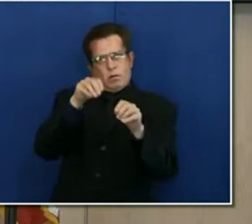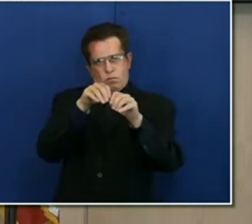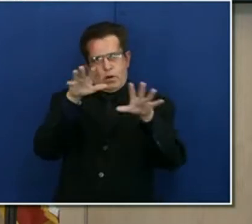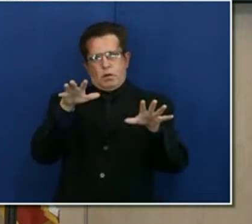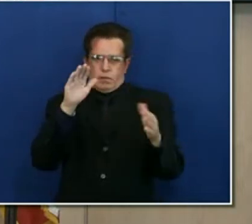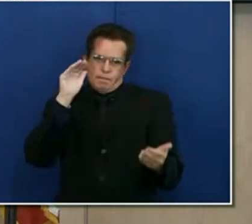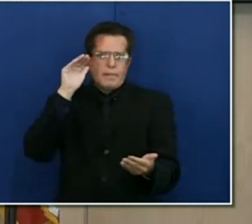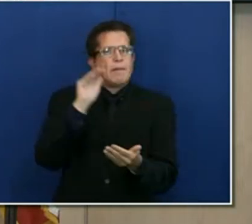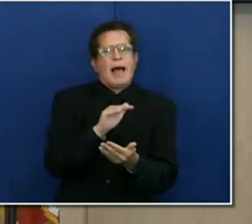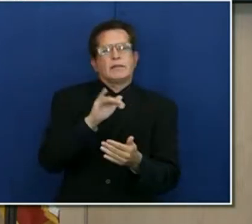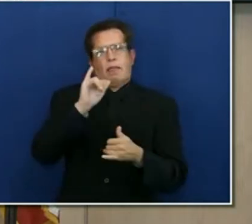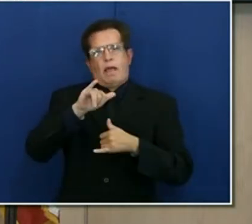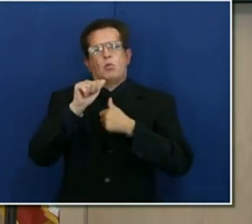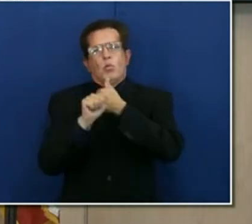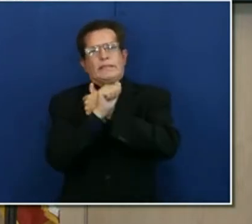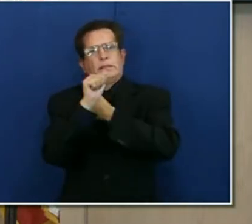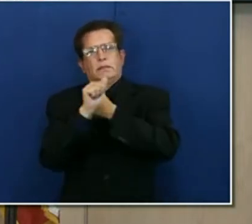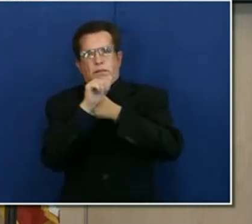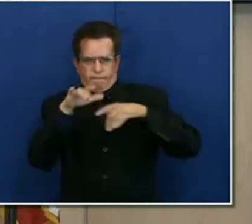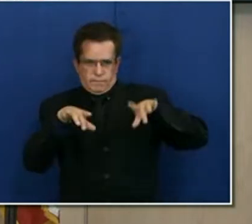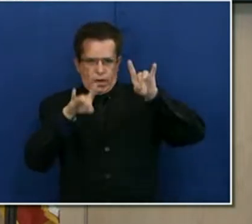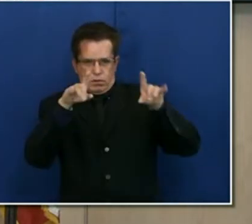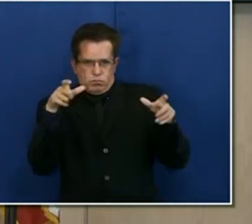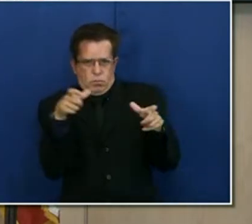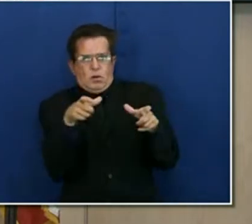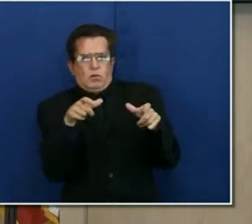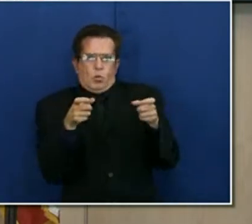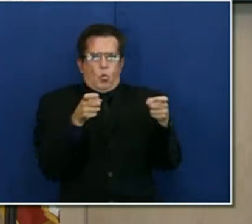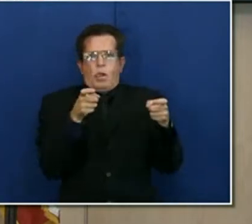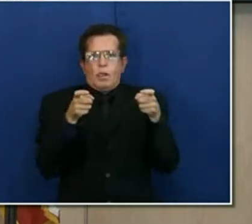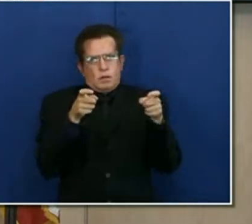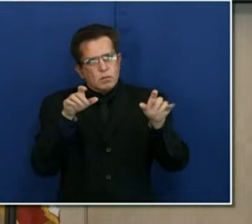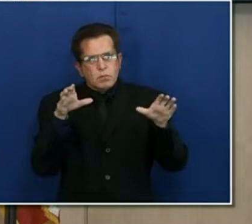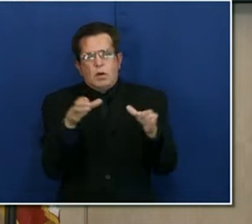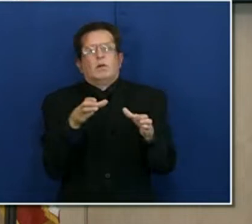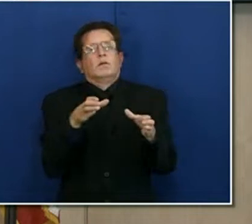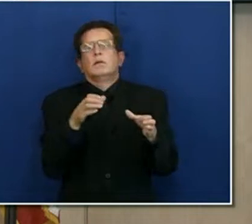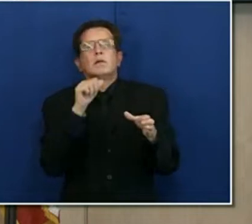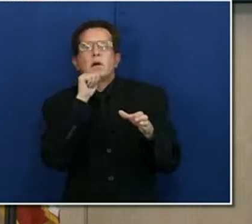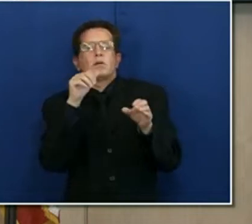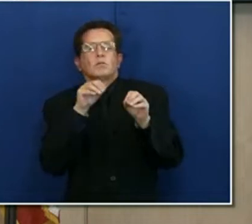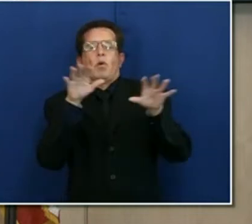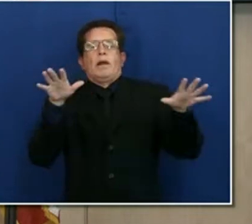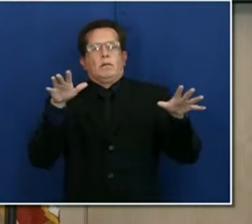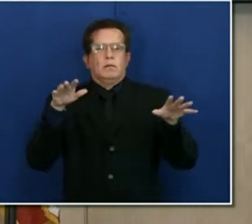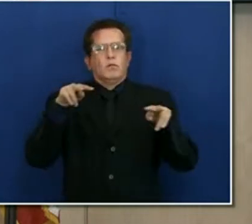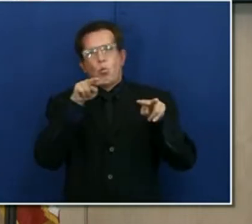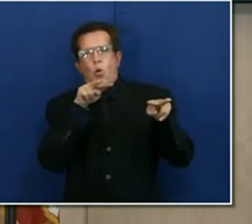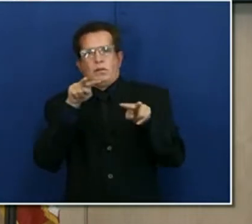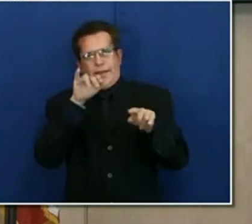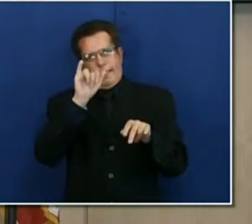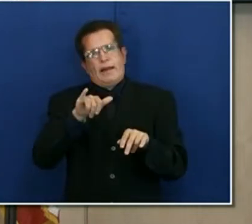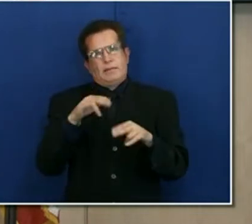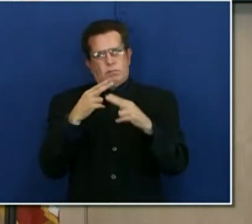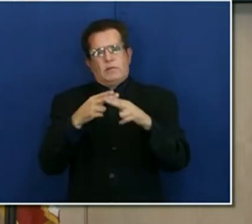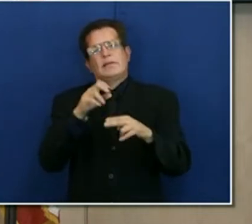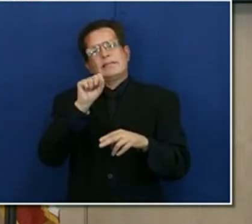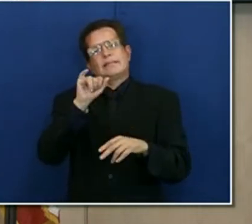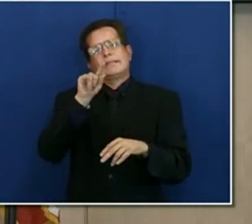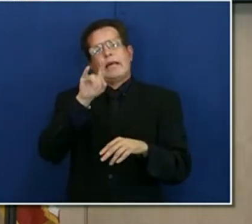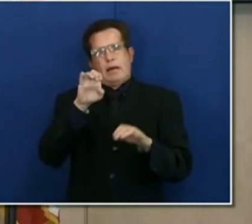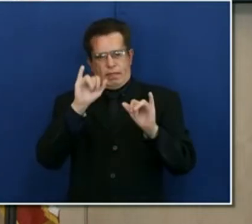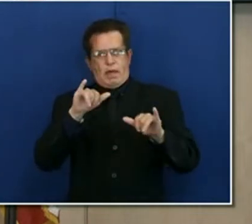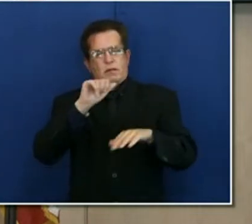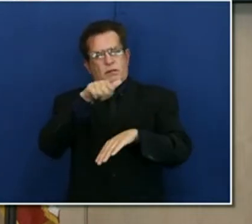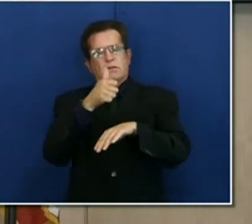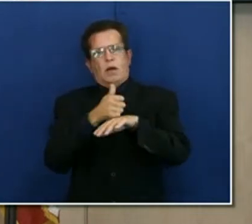any ongoing risks, and will determine the location as a confirmed outbreak site. As I and others